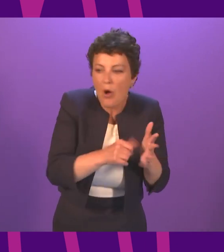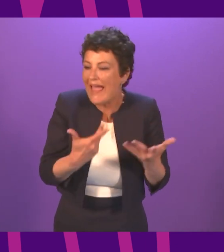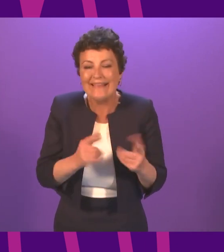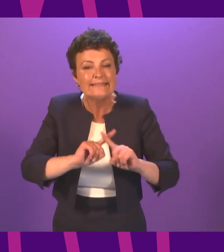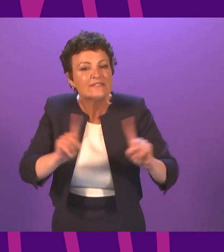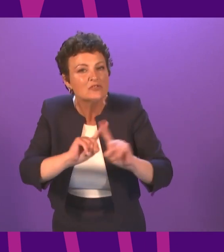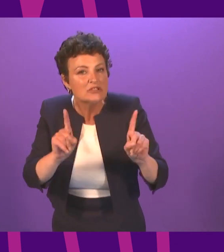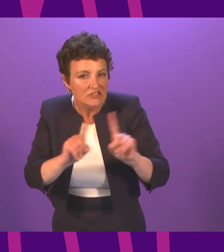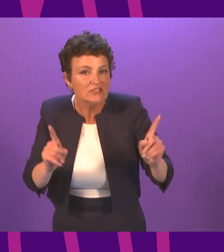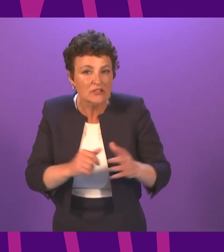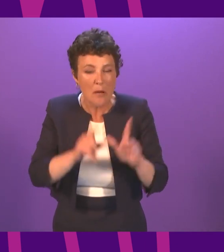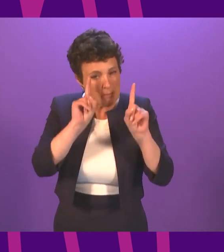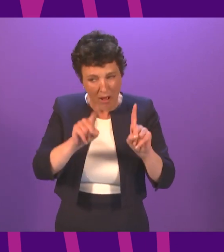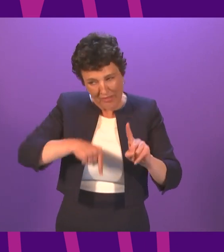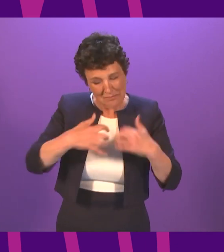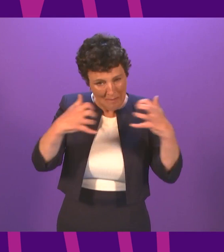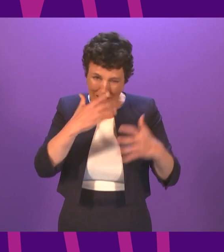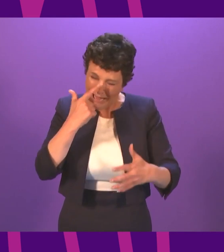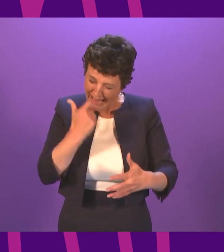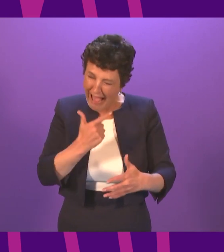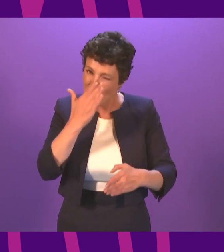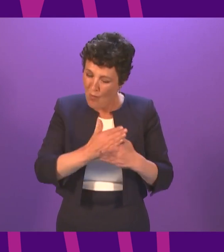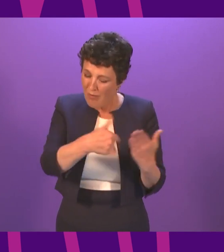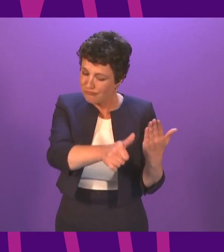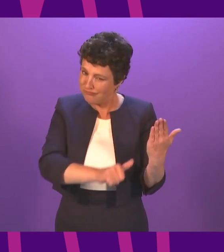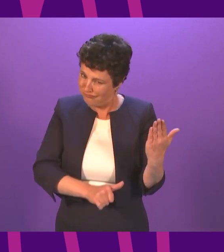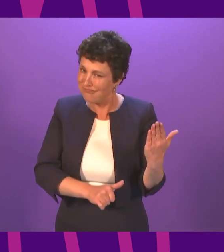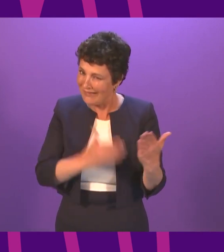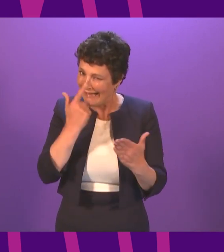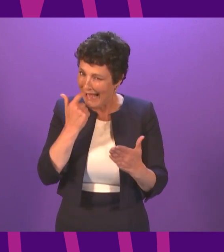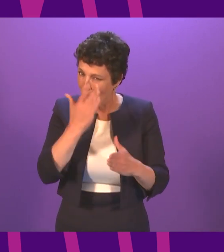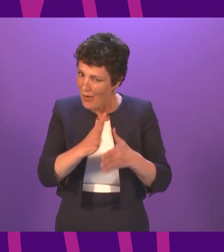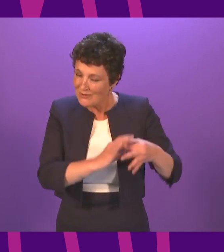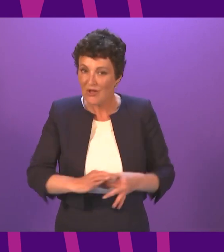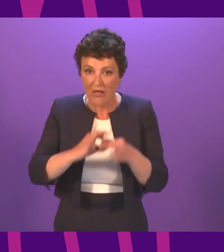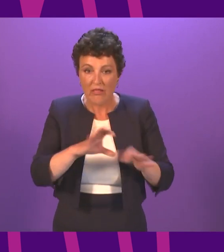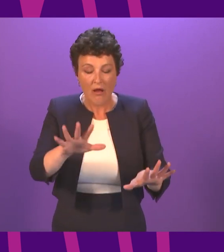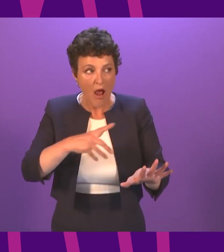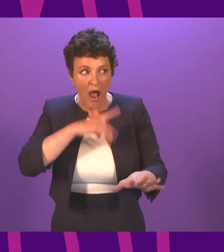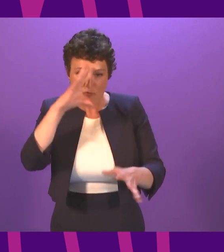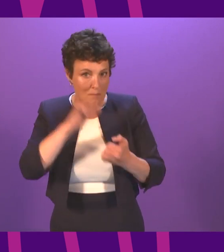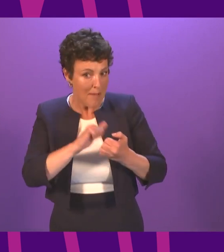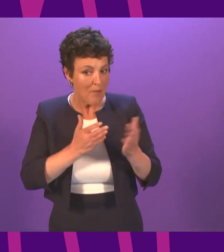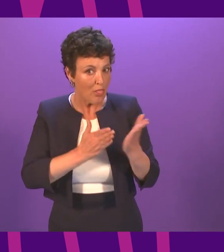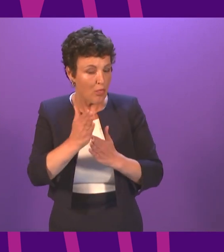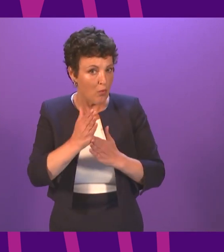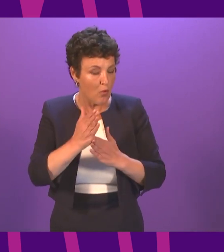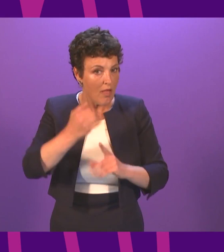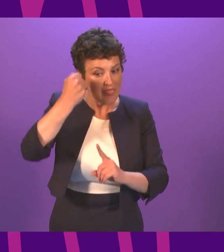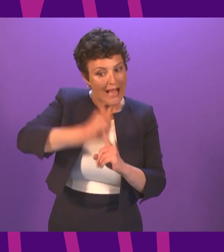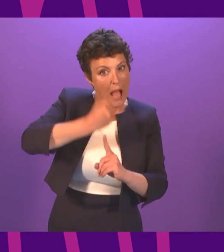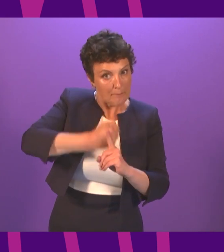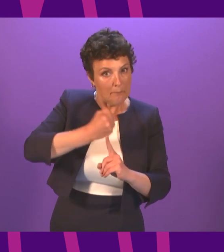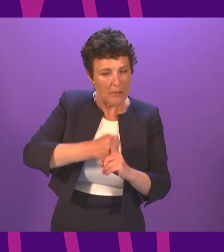that this Parliament can and should work together on. I was struck during the campaign by the extent of common ground between our different